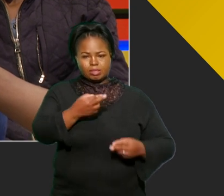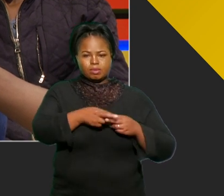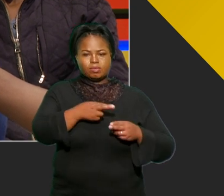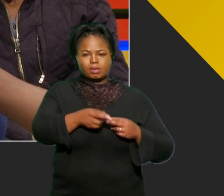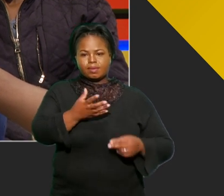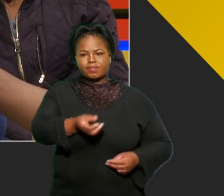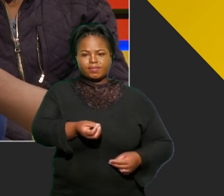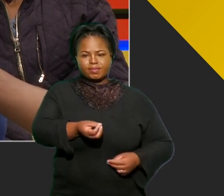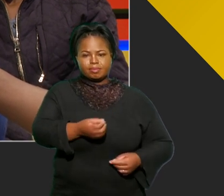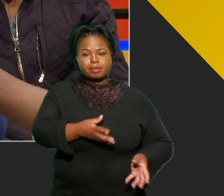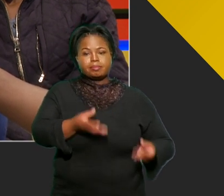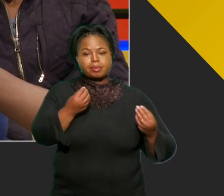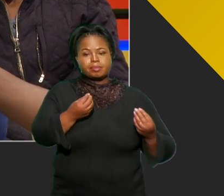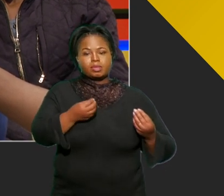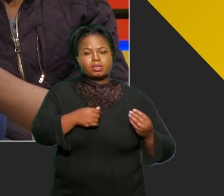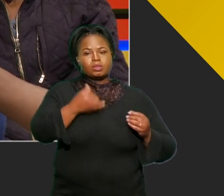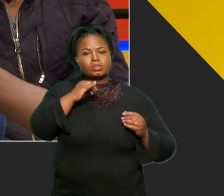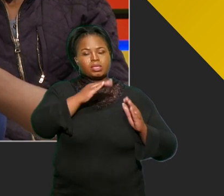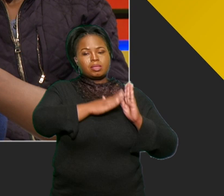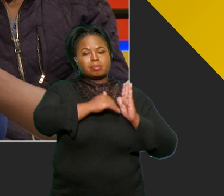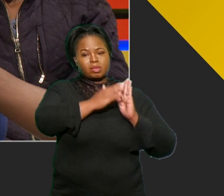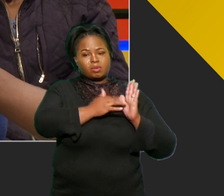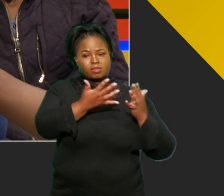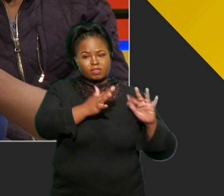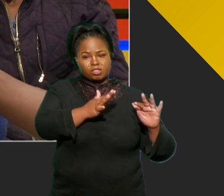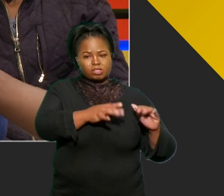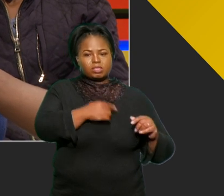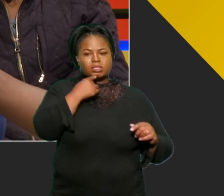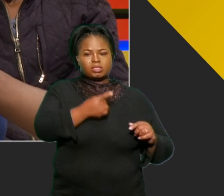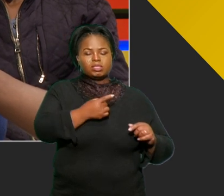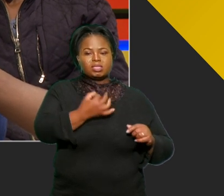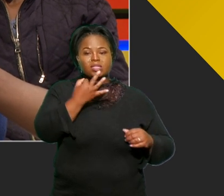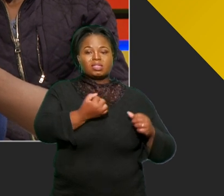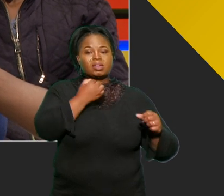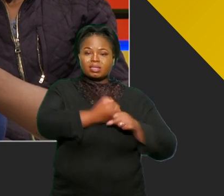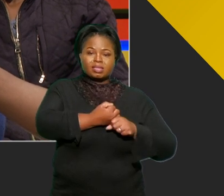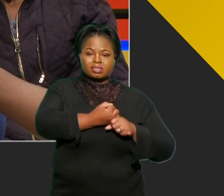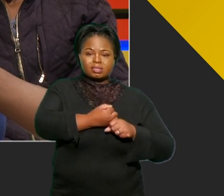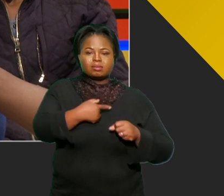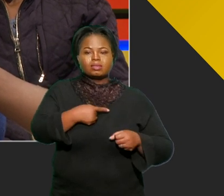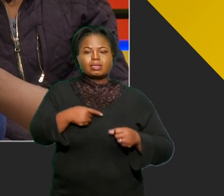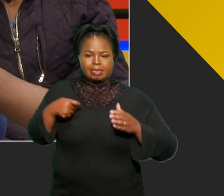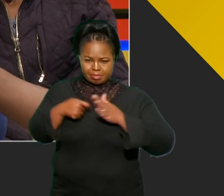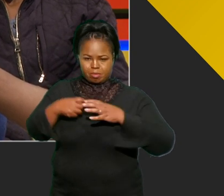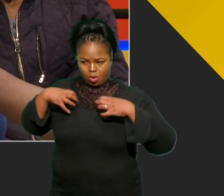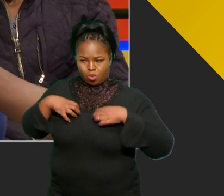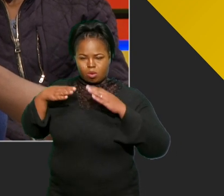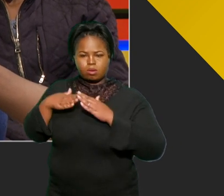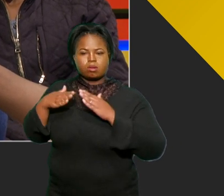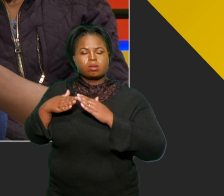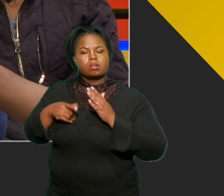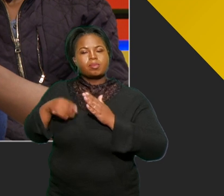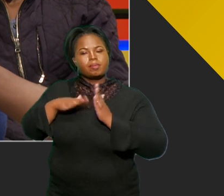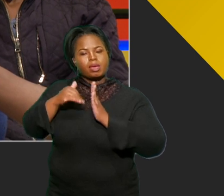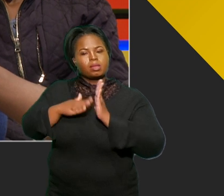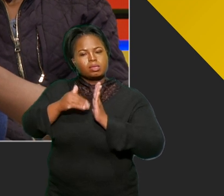ile. Ke kreile room ba sa e penta gar ba e pente ba mputso re tla penta is 3 years now ka be ka ithekela pente yo wa bona